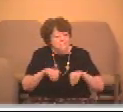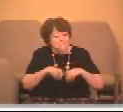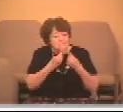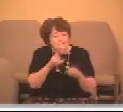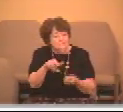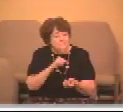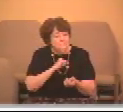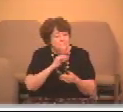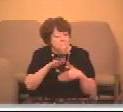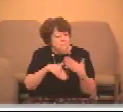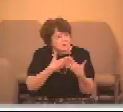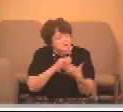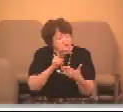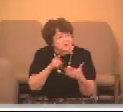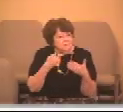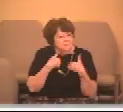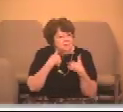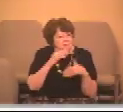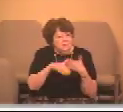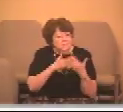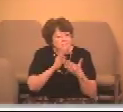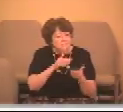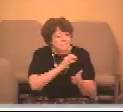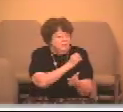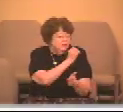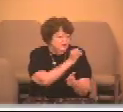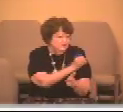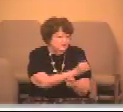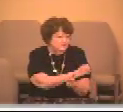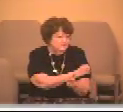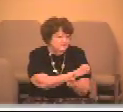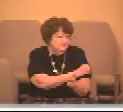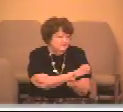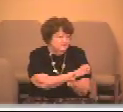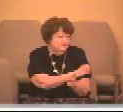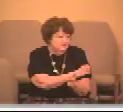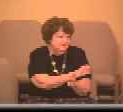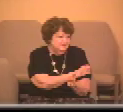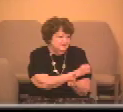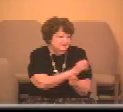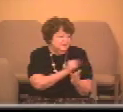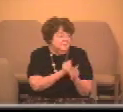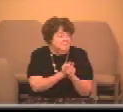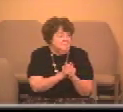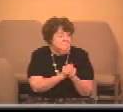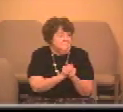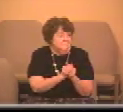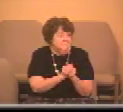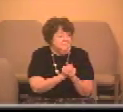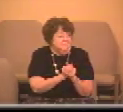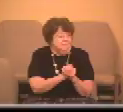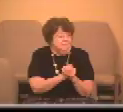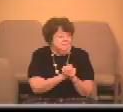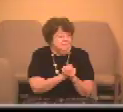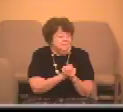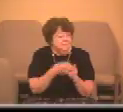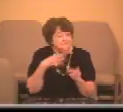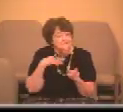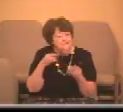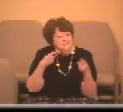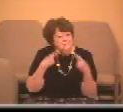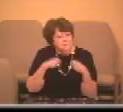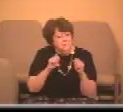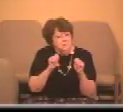all that you have, your energy, your breath, your resources. You've given it to things like trying